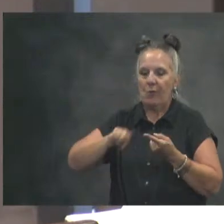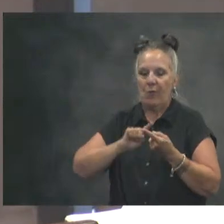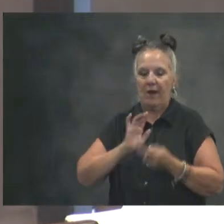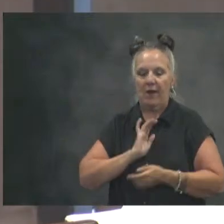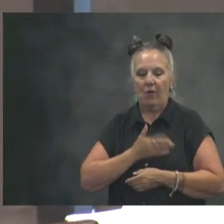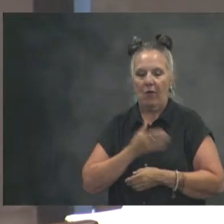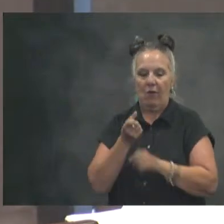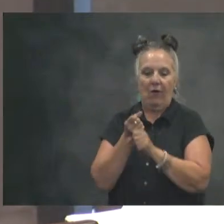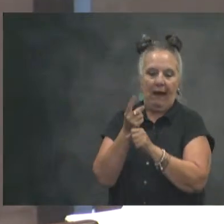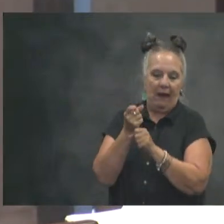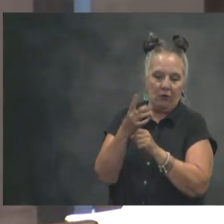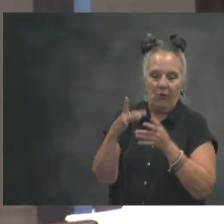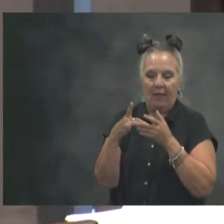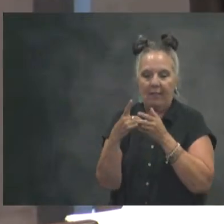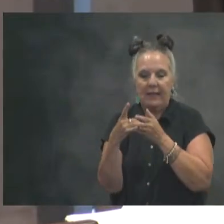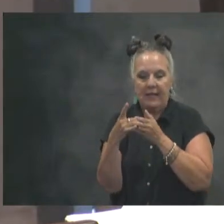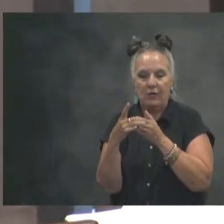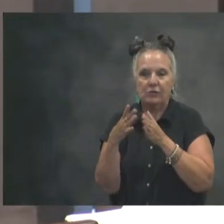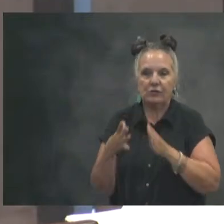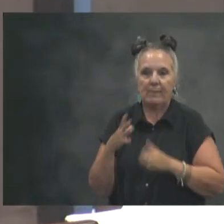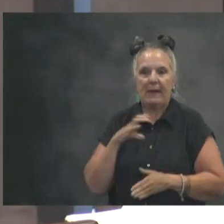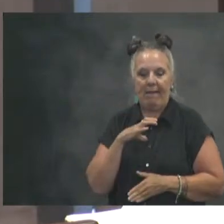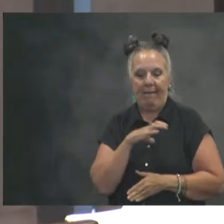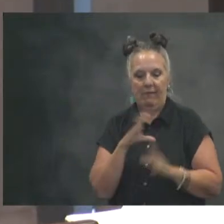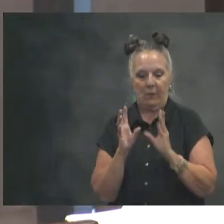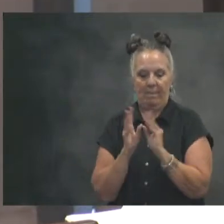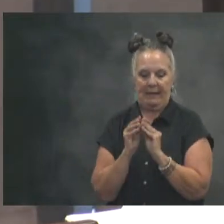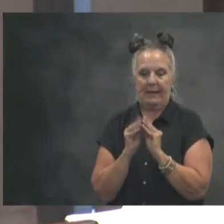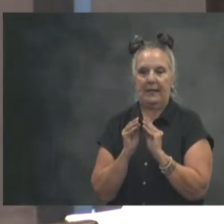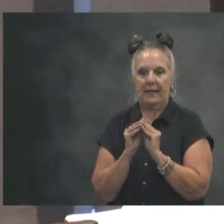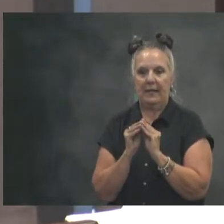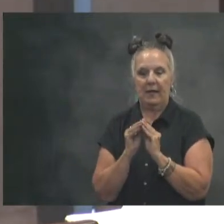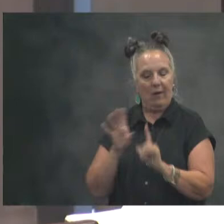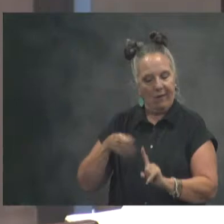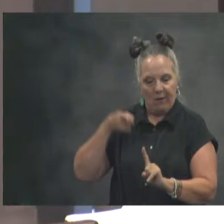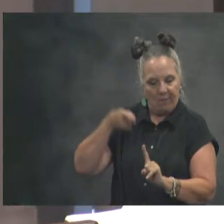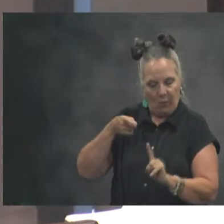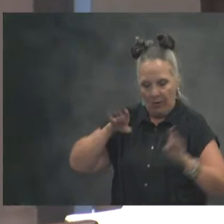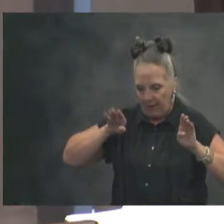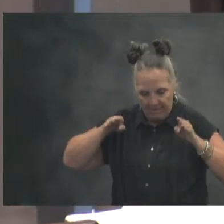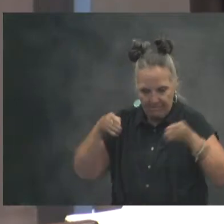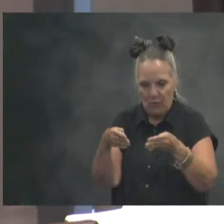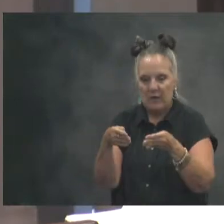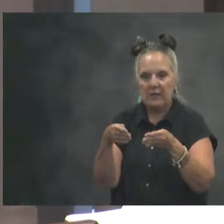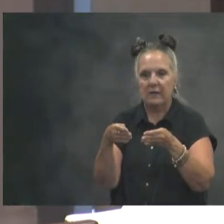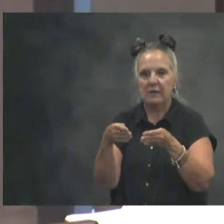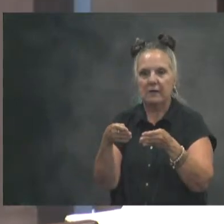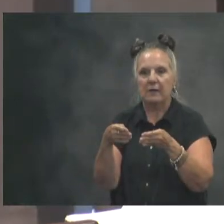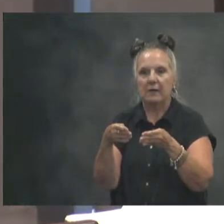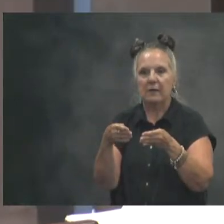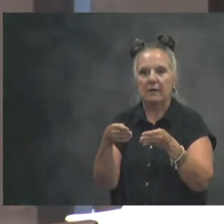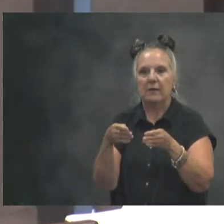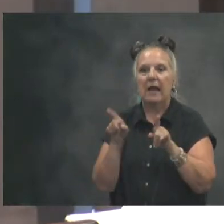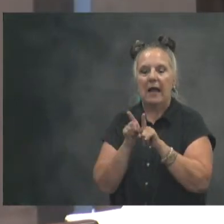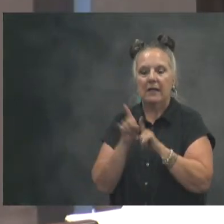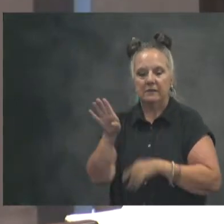annual leadership council meeting. This will be a point of focus, and then as this board has heard, our commitment will